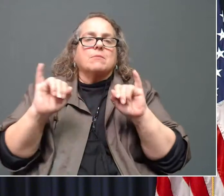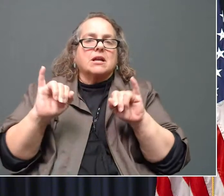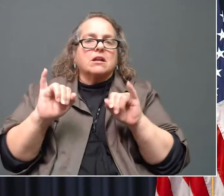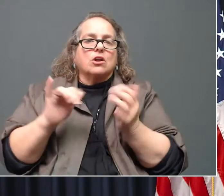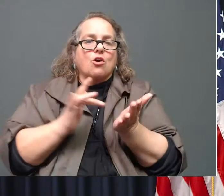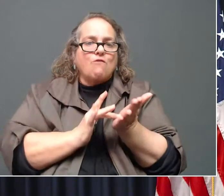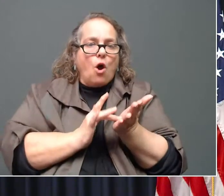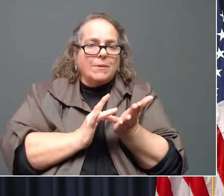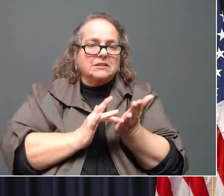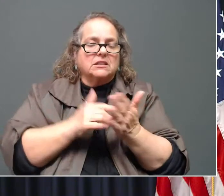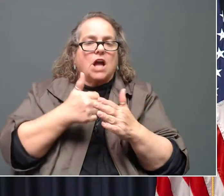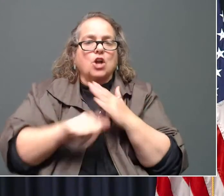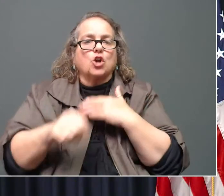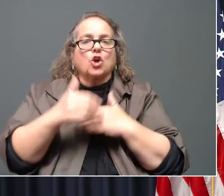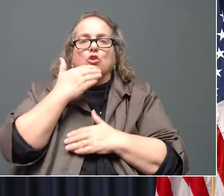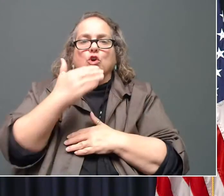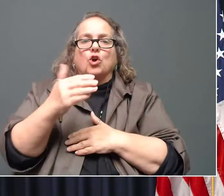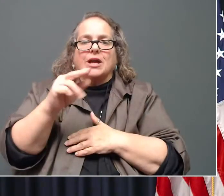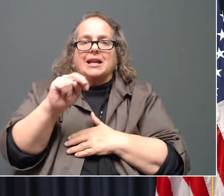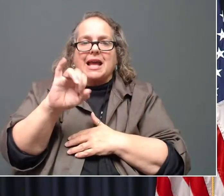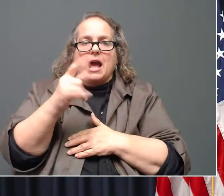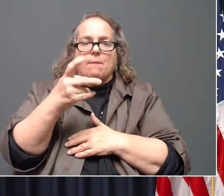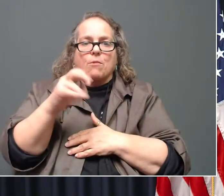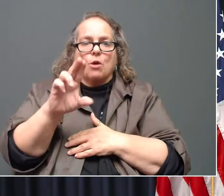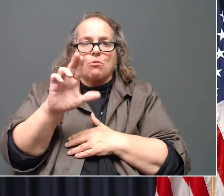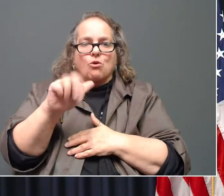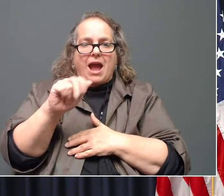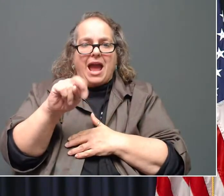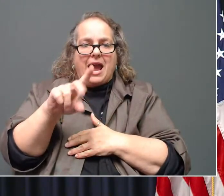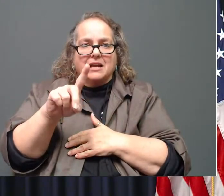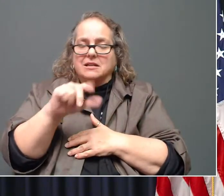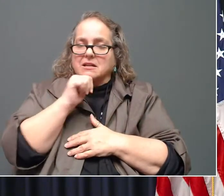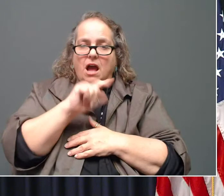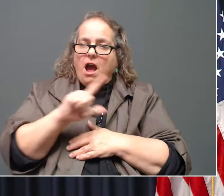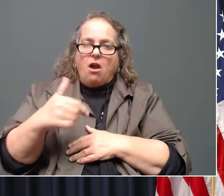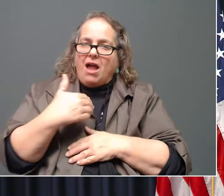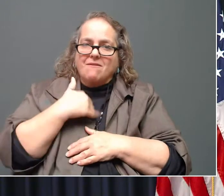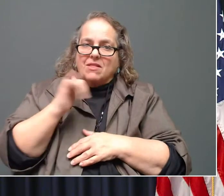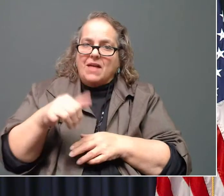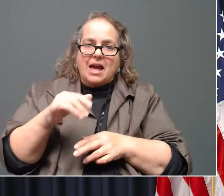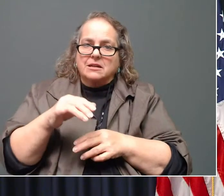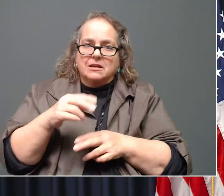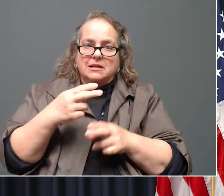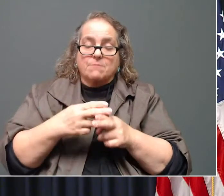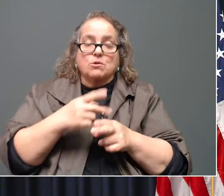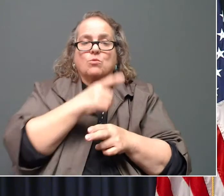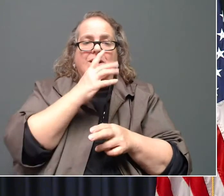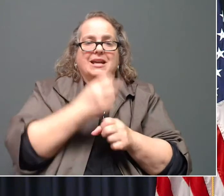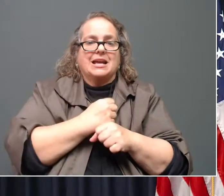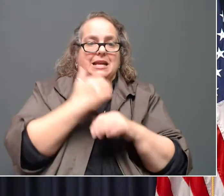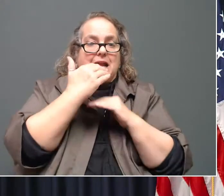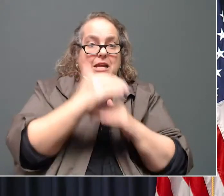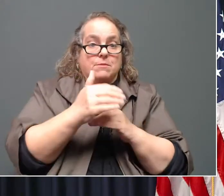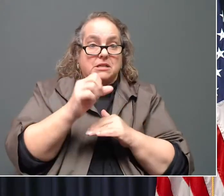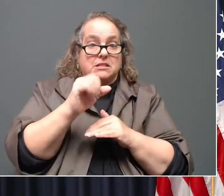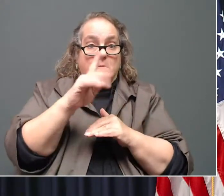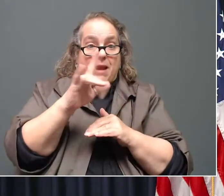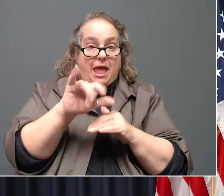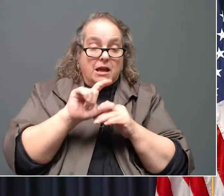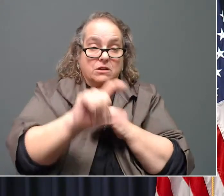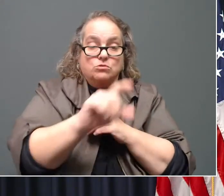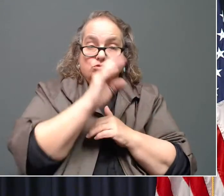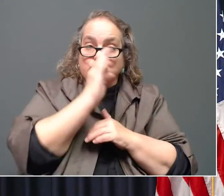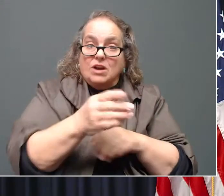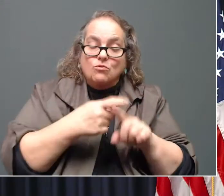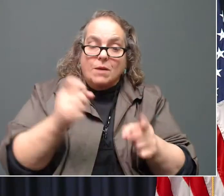Good Neighbor brand. Not all of them have that name. They will be getting a very limited supply of doses directly from the federal government